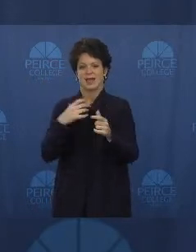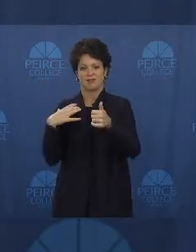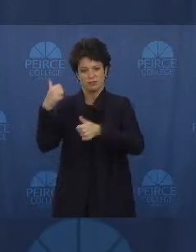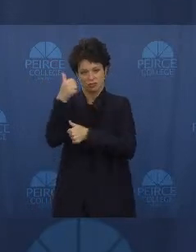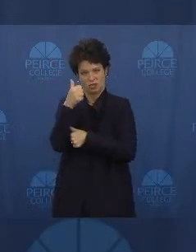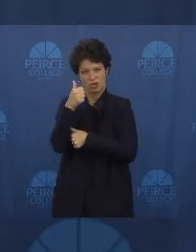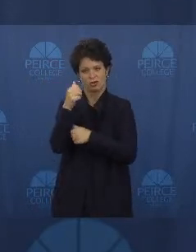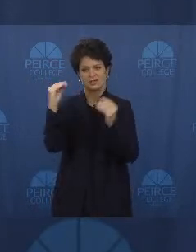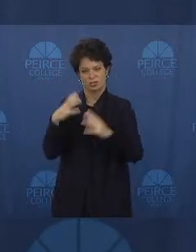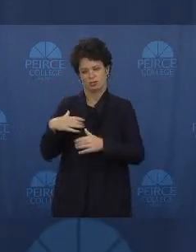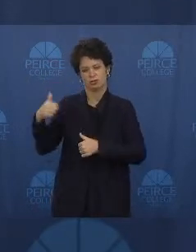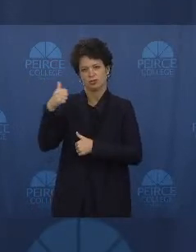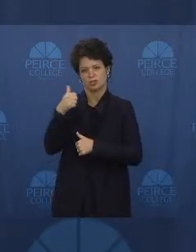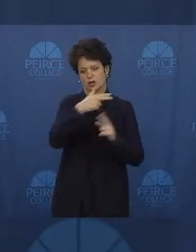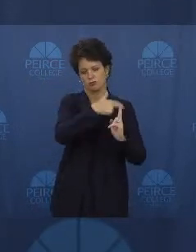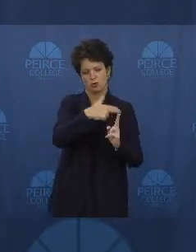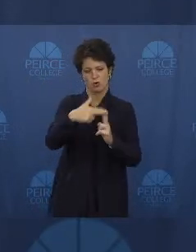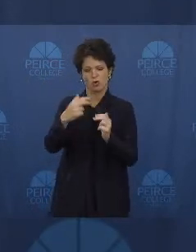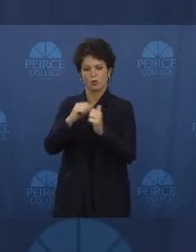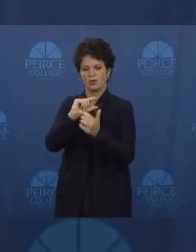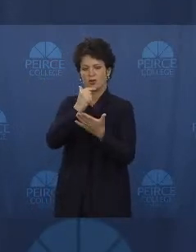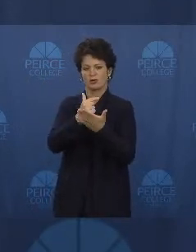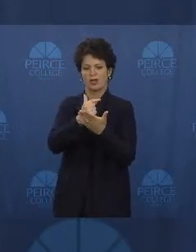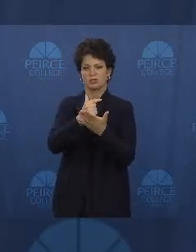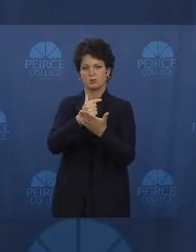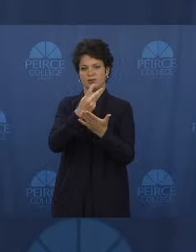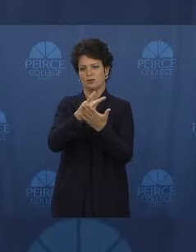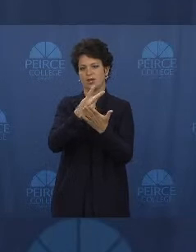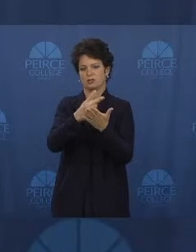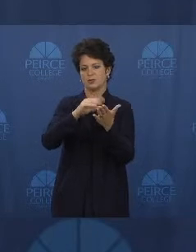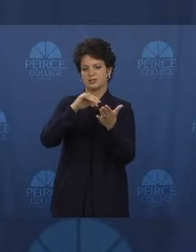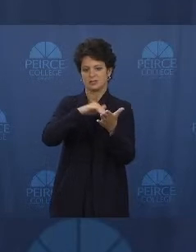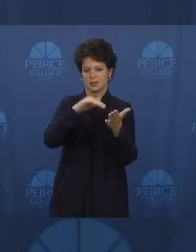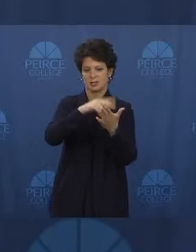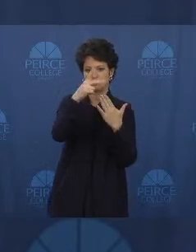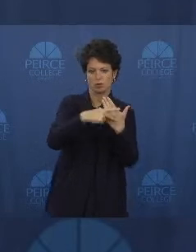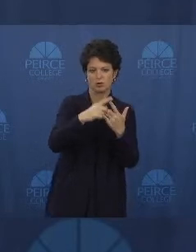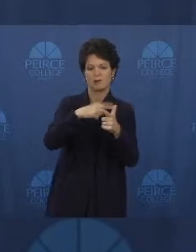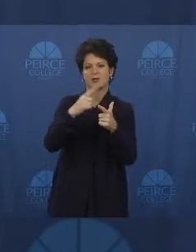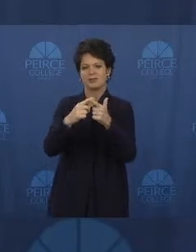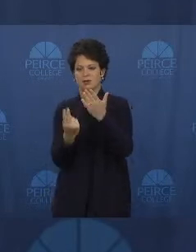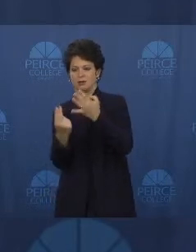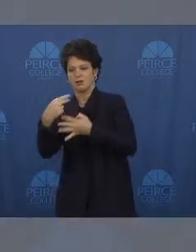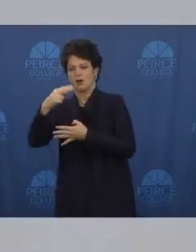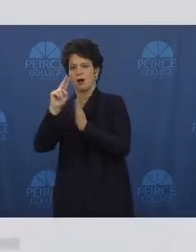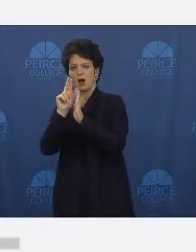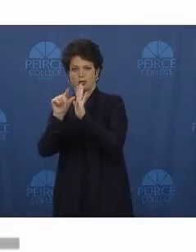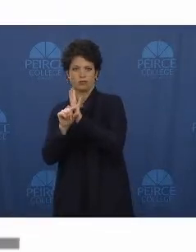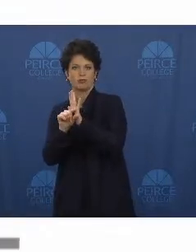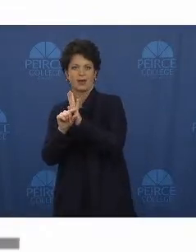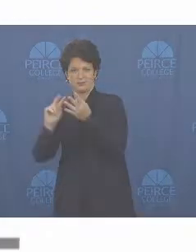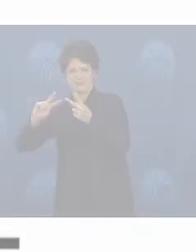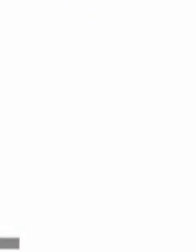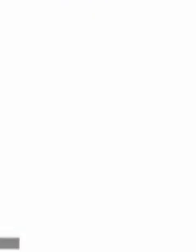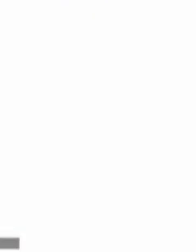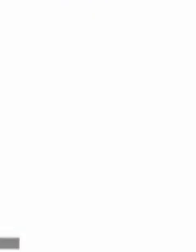conduct the roll call, starting with our graduate studies programs, followed by our undergraduate programs.